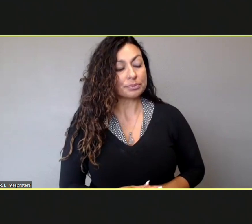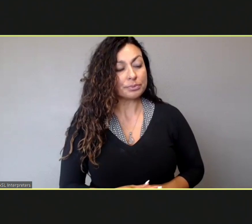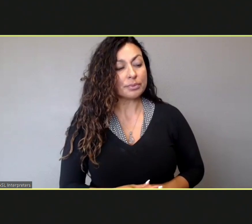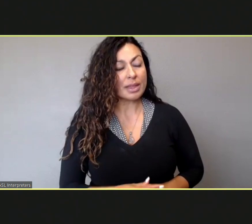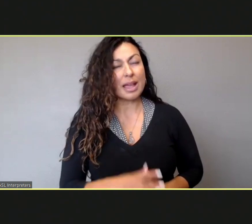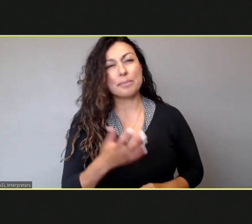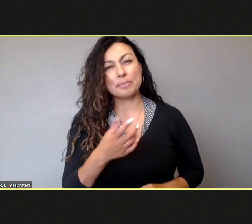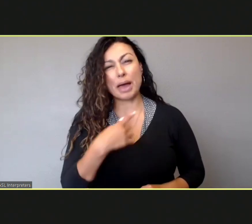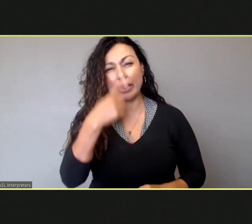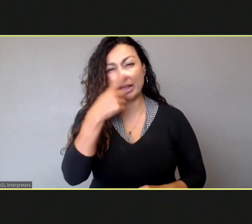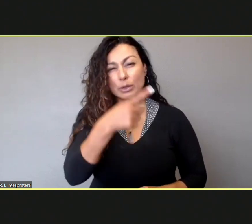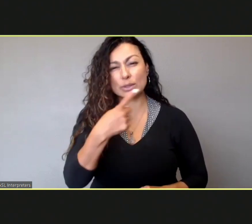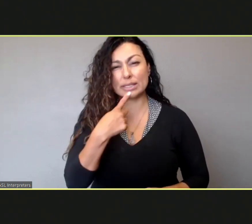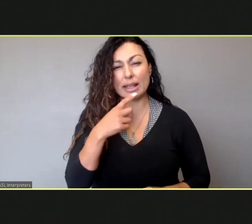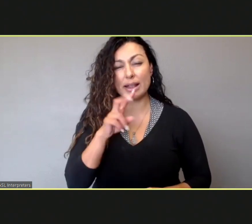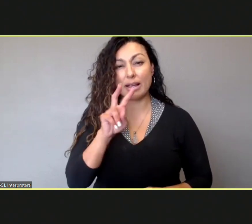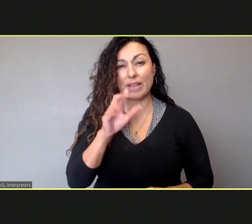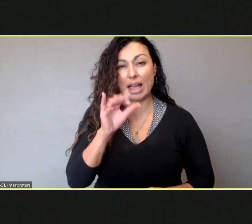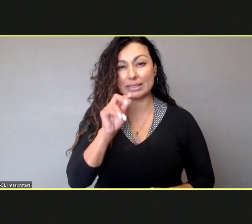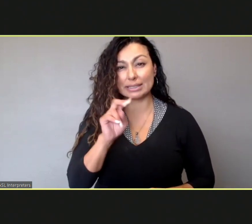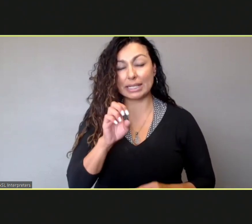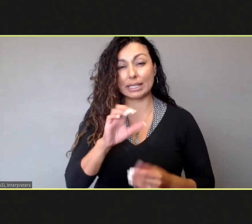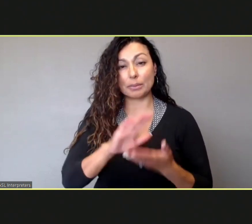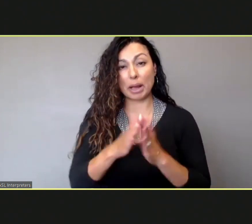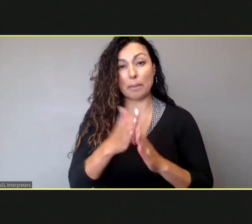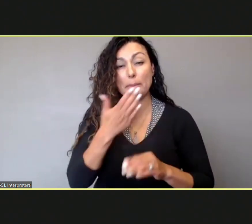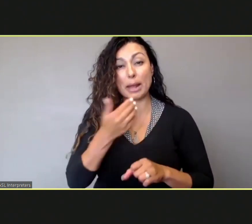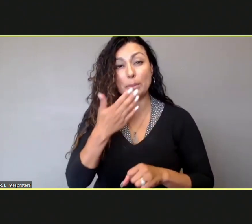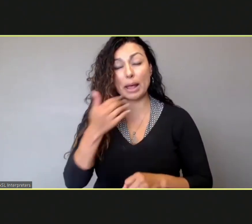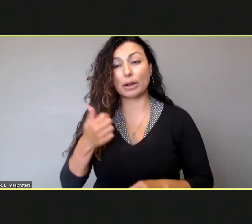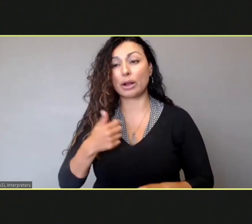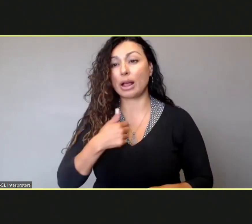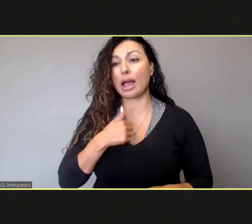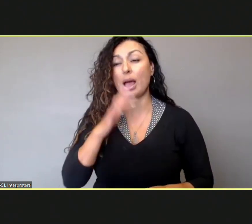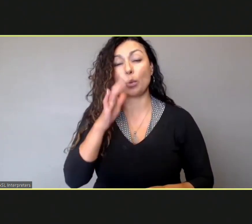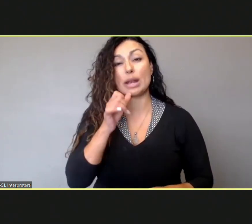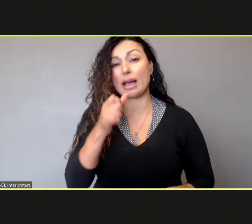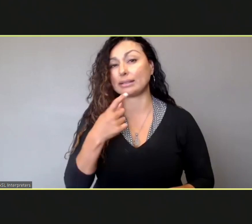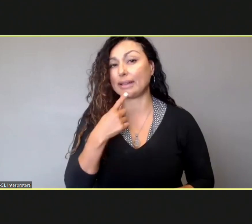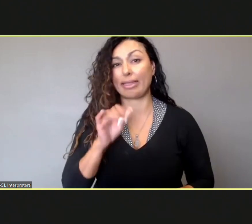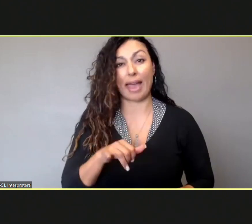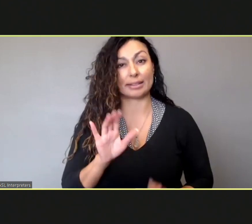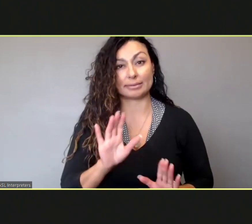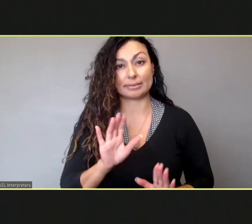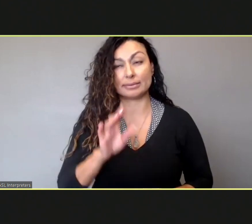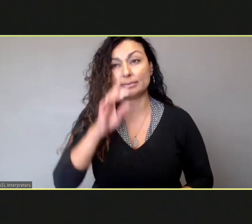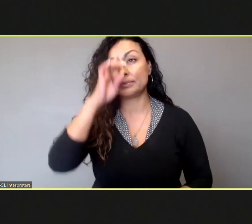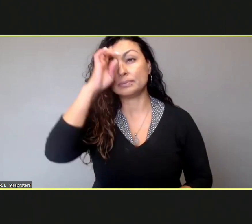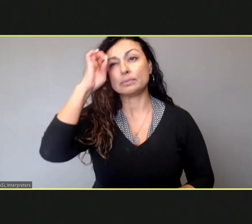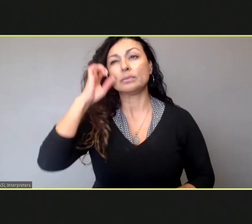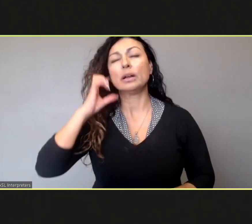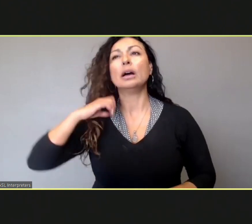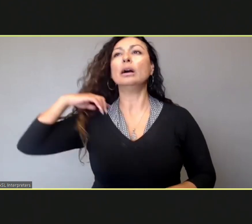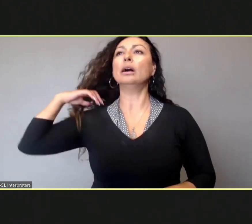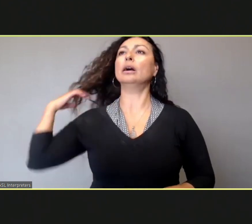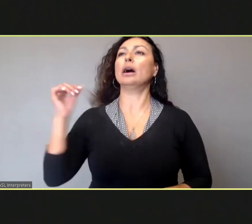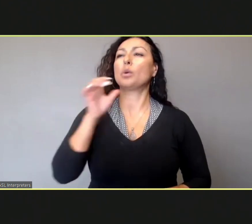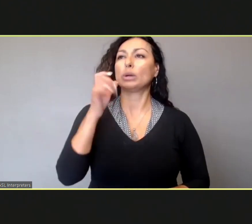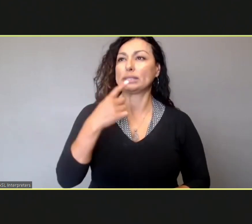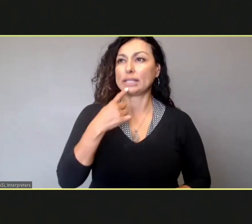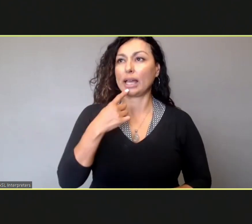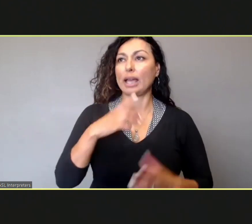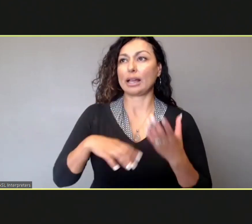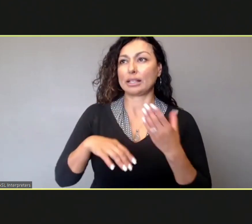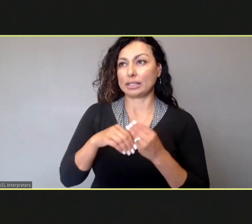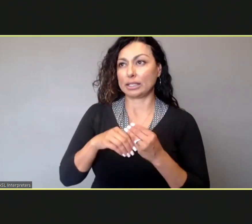I think you said the vaccines are getting better and better, and I wouldn't actually say that. I would say additional doses of the